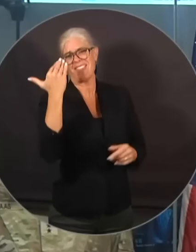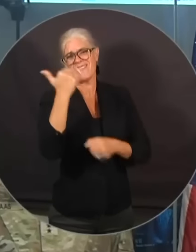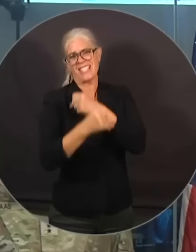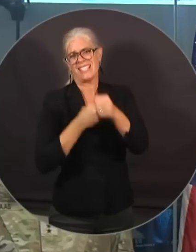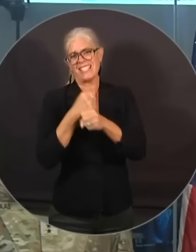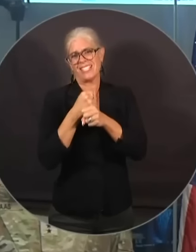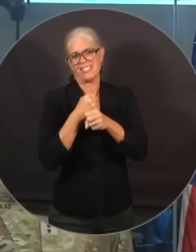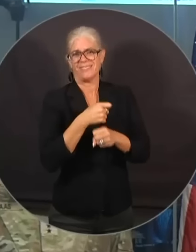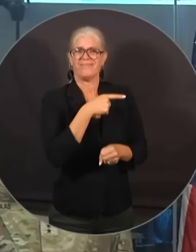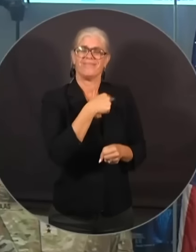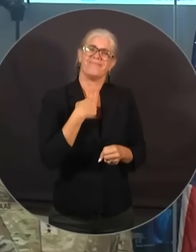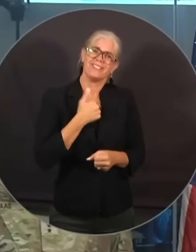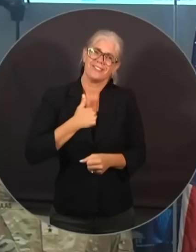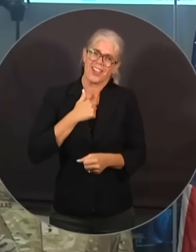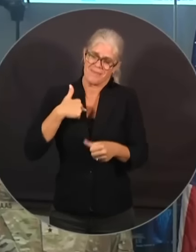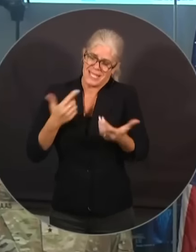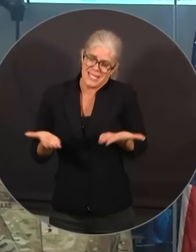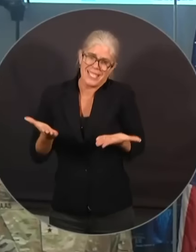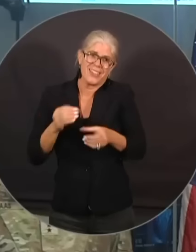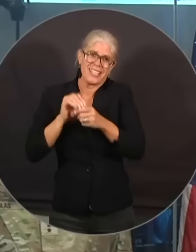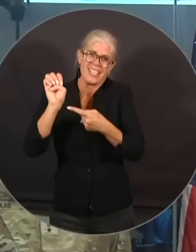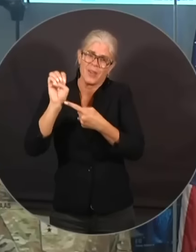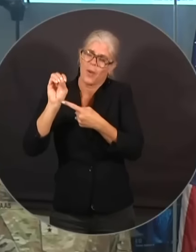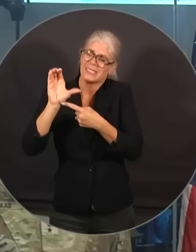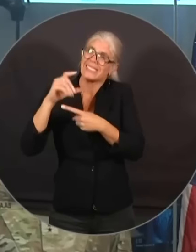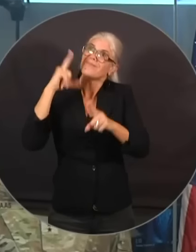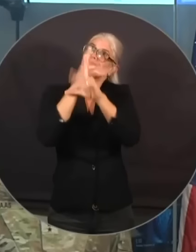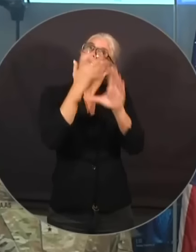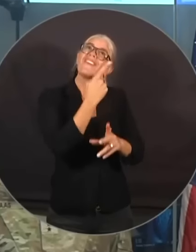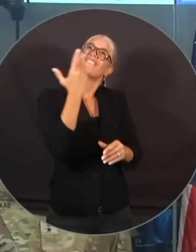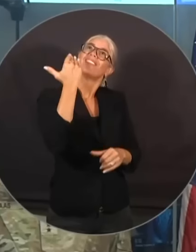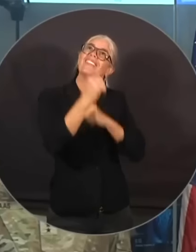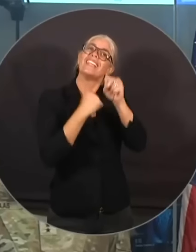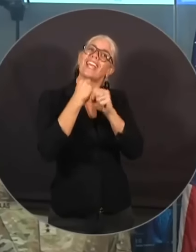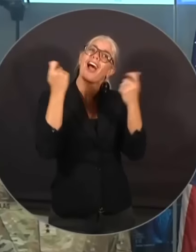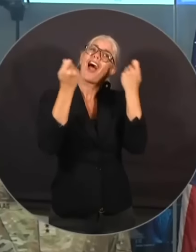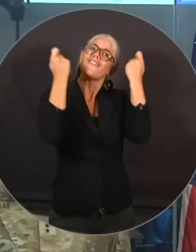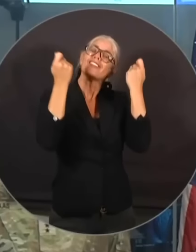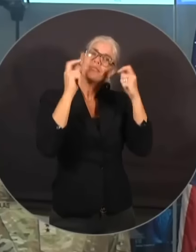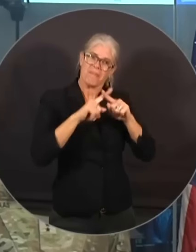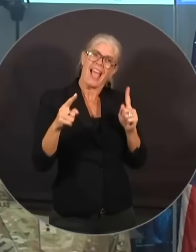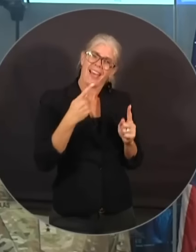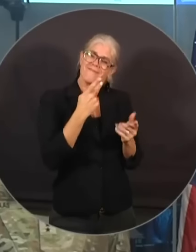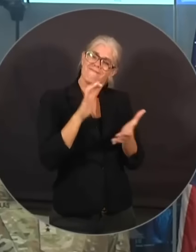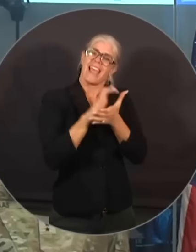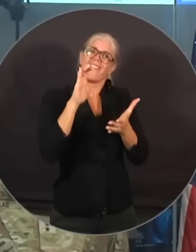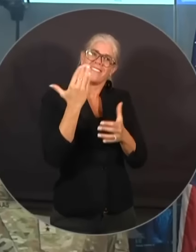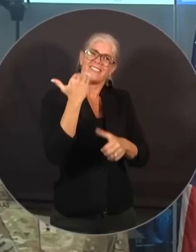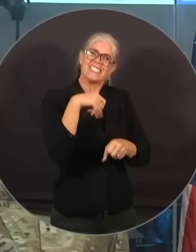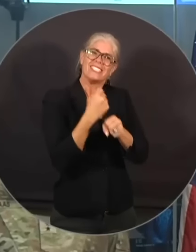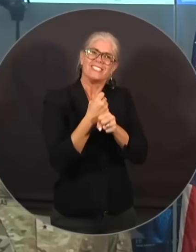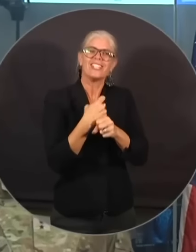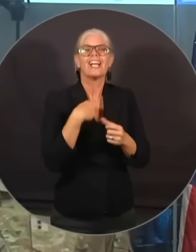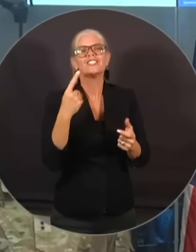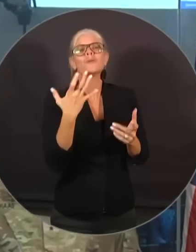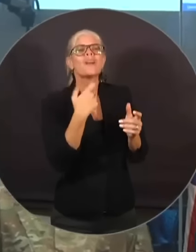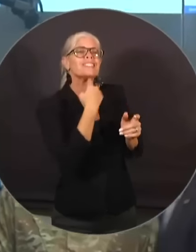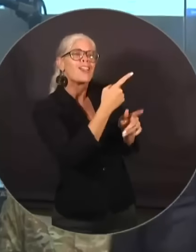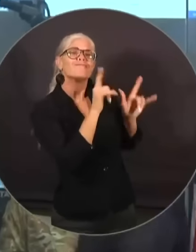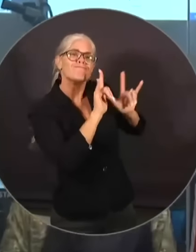Operations Center. May not have been what we had drawn up back 15 years ago, but I just wanted to send her my love.